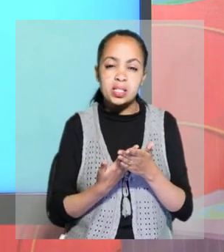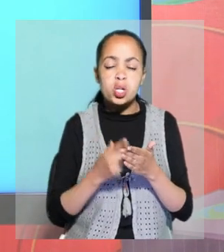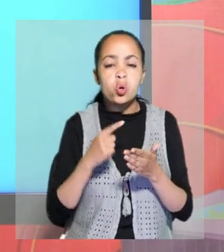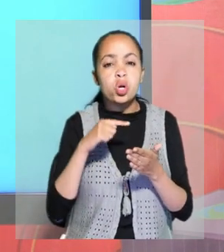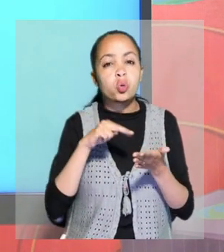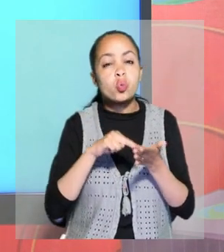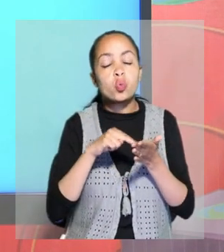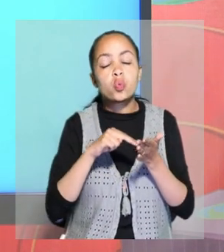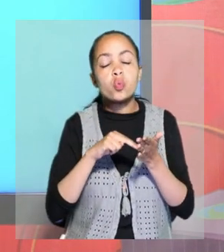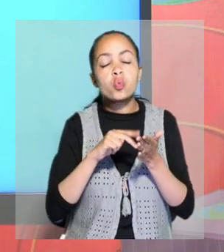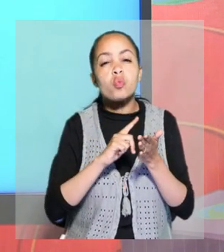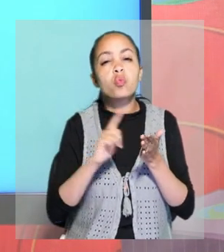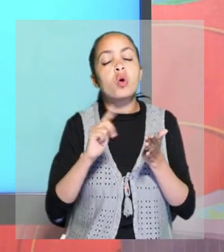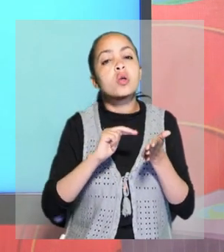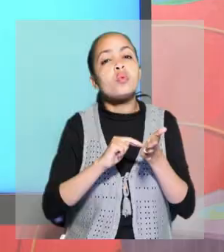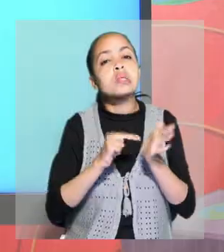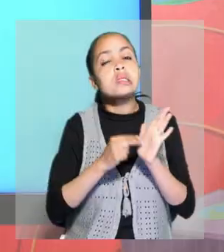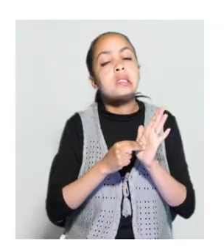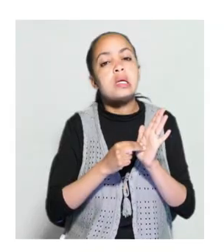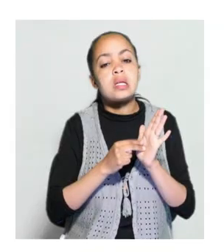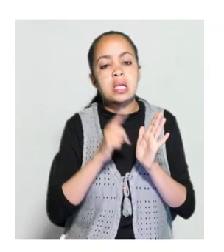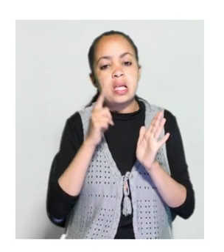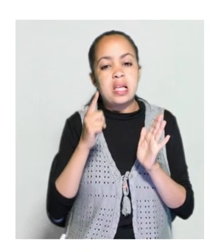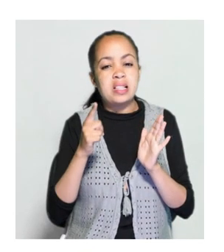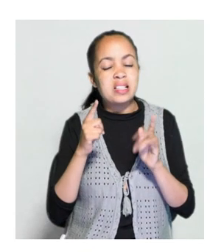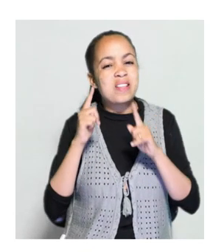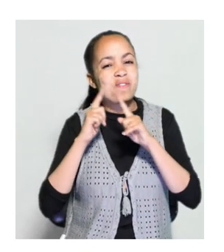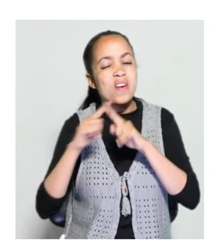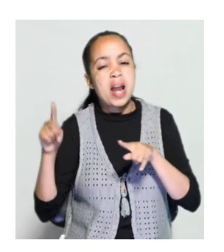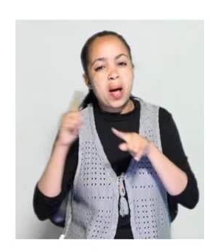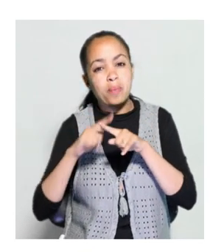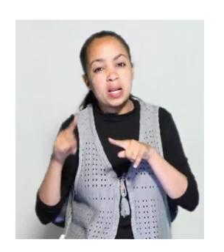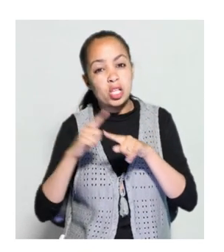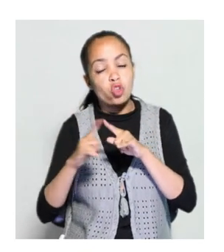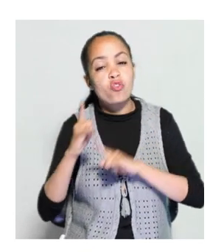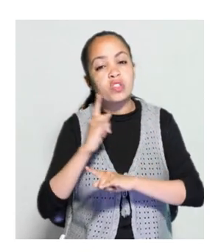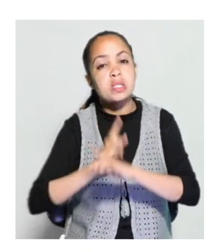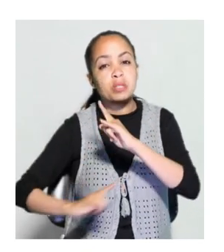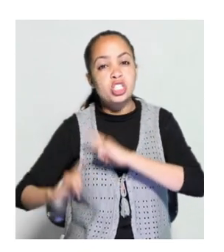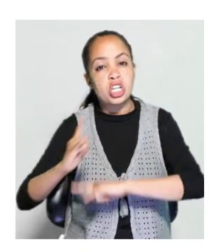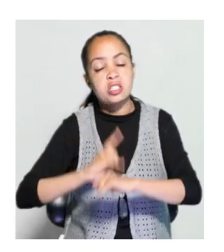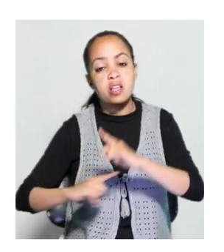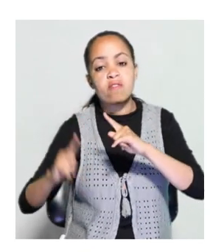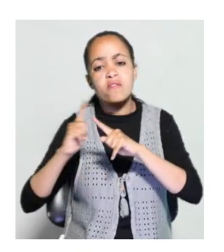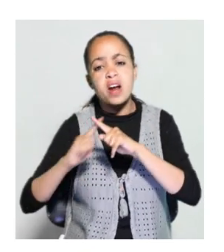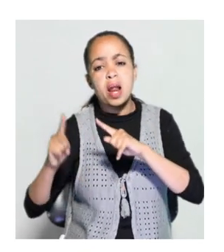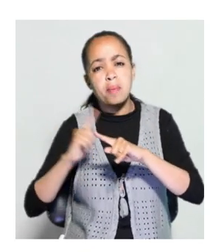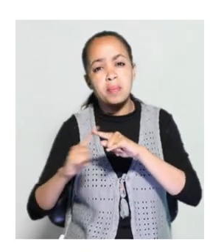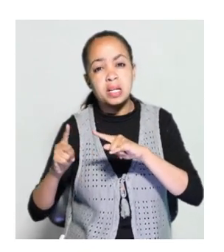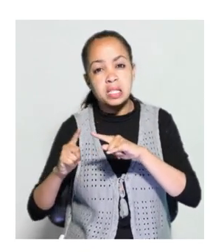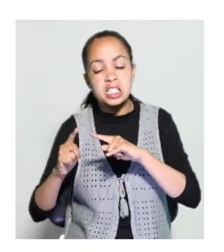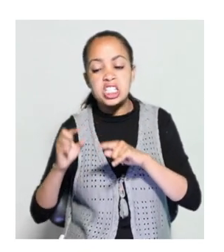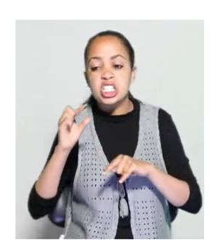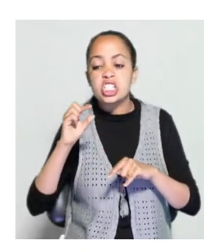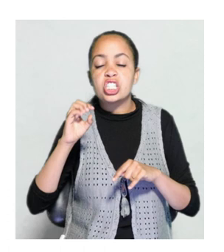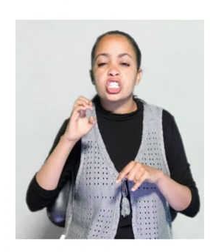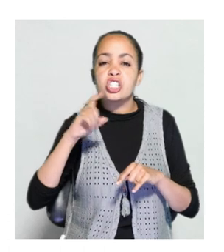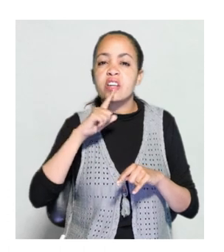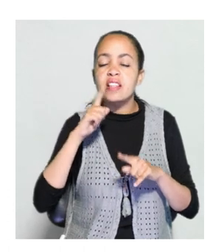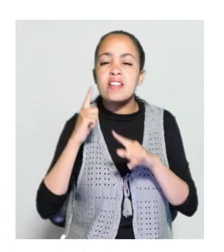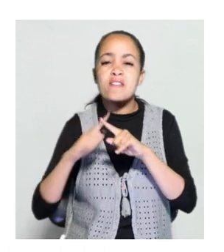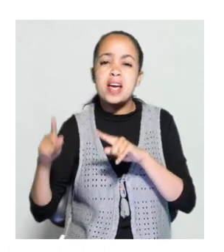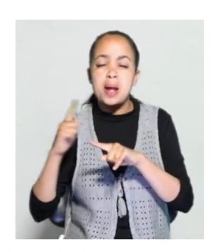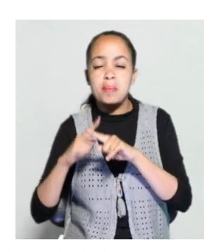when we say biodiversity, it deals the variability of species, the variability in terms of genetics,